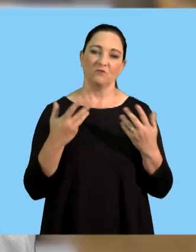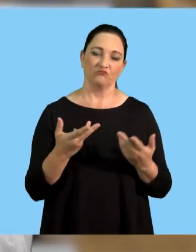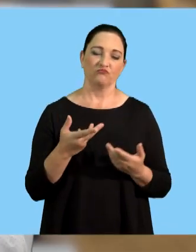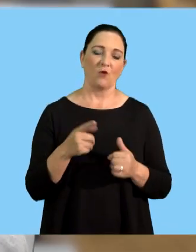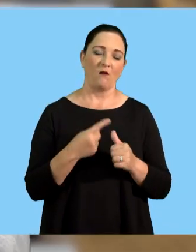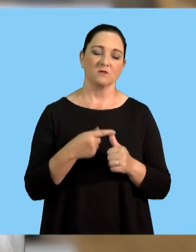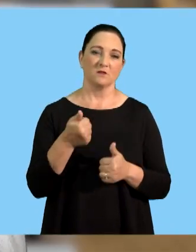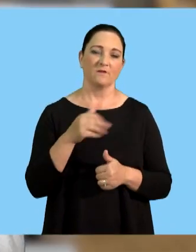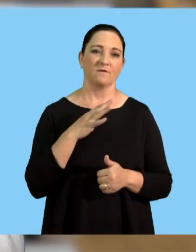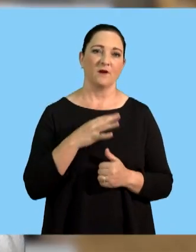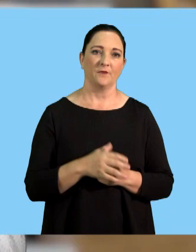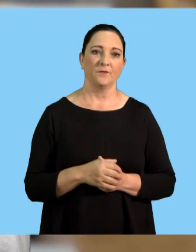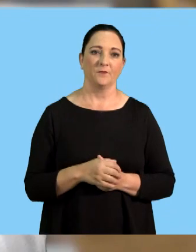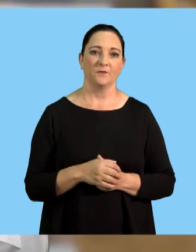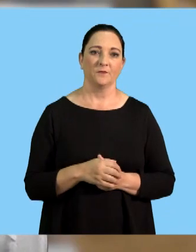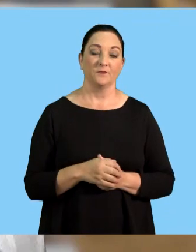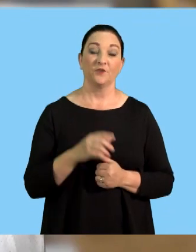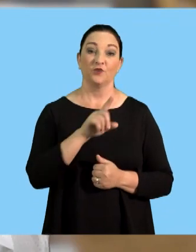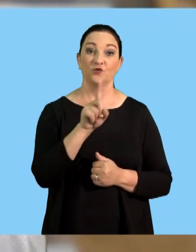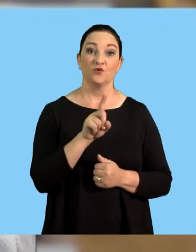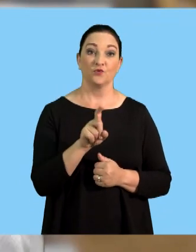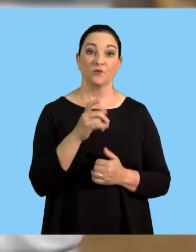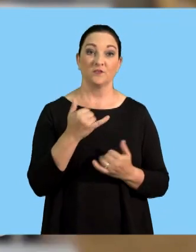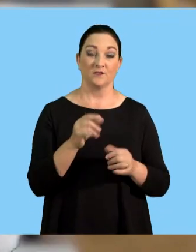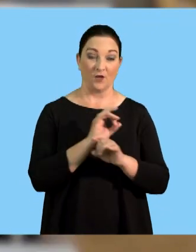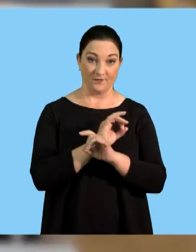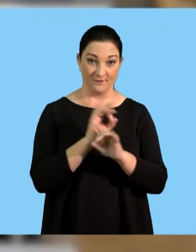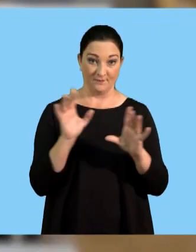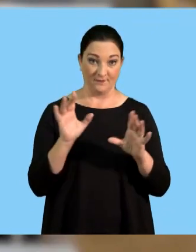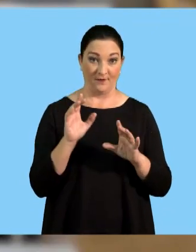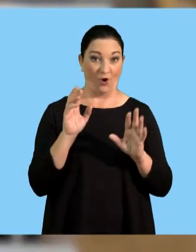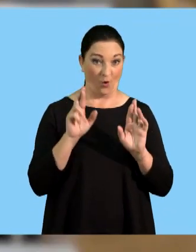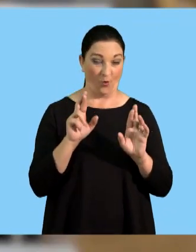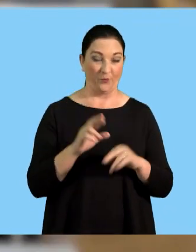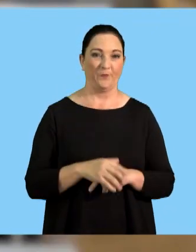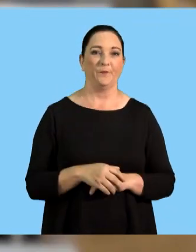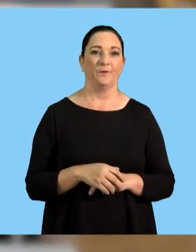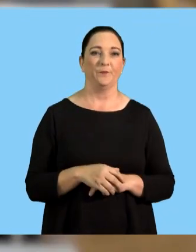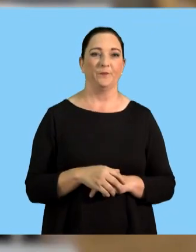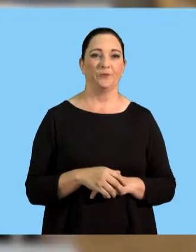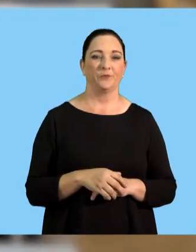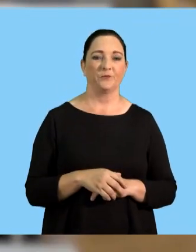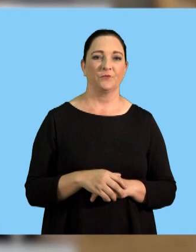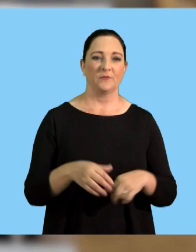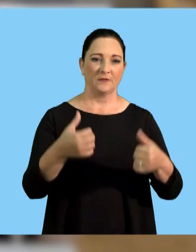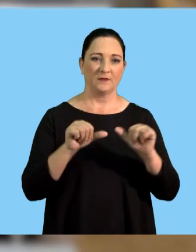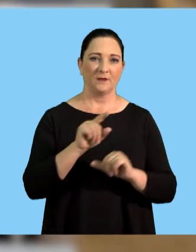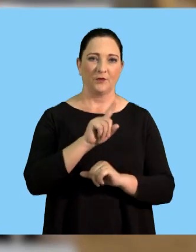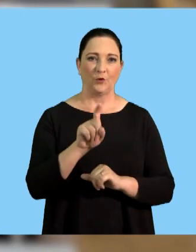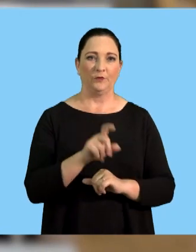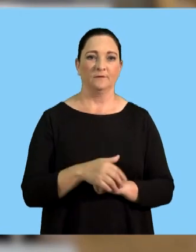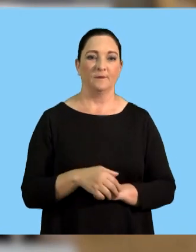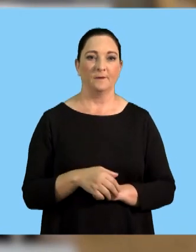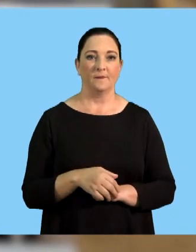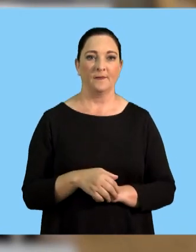that as an answer as well. Okay, I hope question number D is clear to you. Let us move on to our next